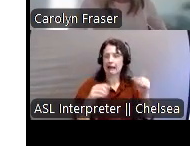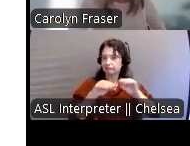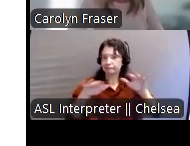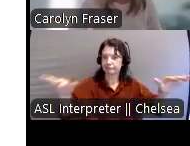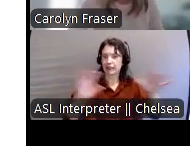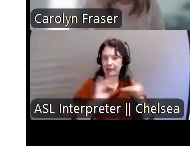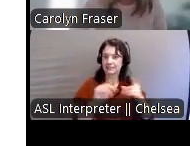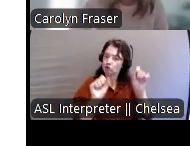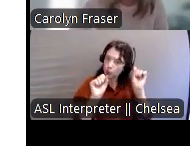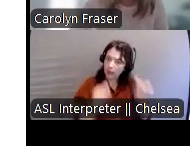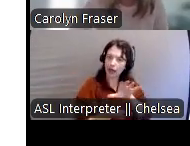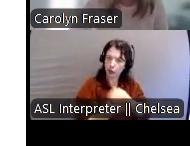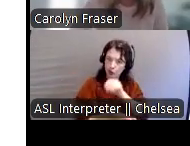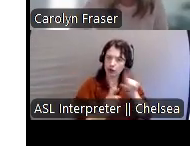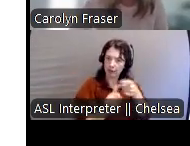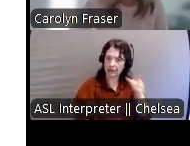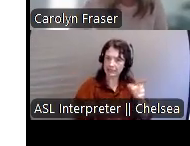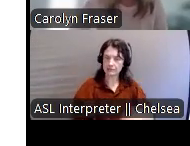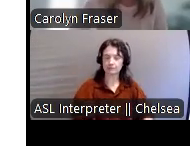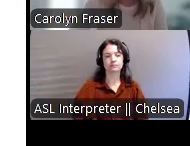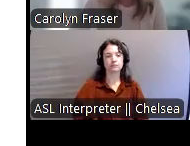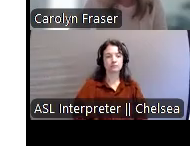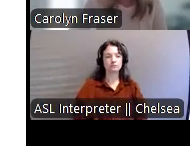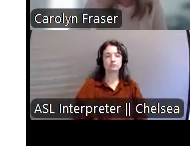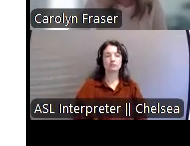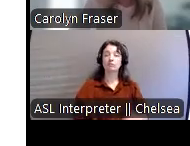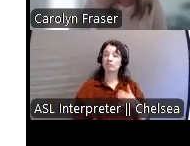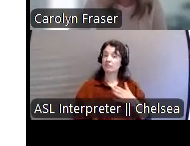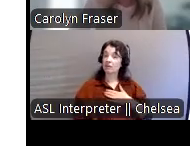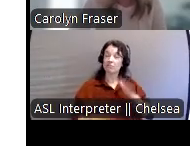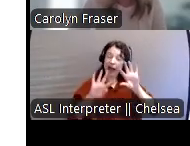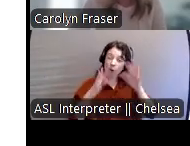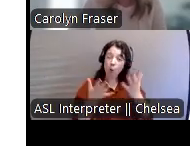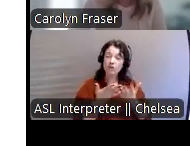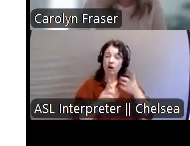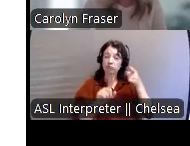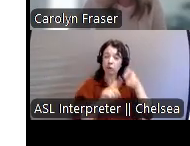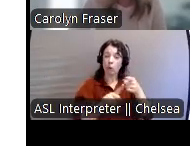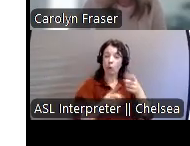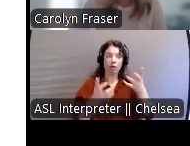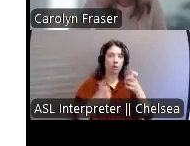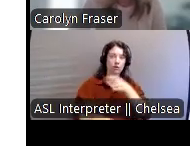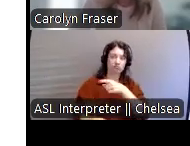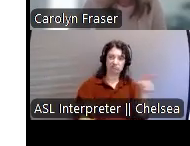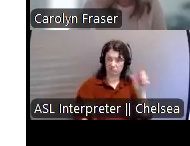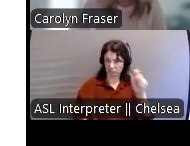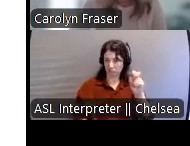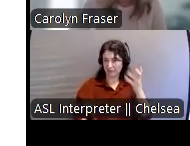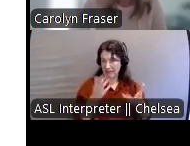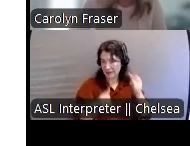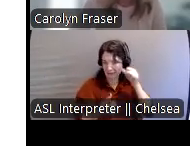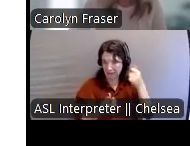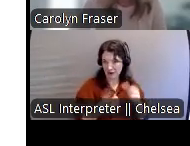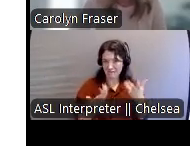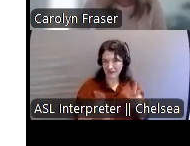Lastly, what I would like to round out my presentation with, and if there's anything that you can remember from what I've spoken